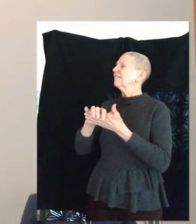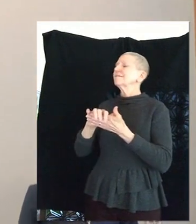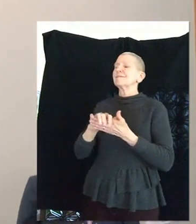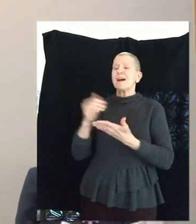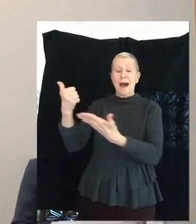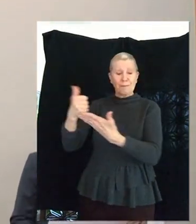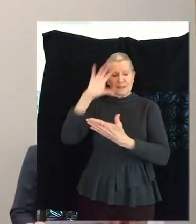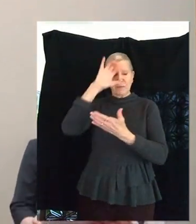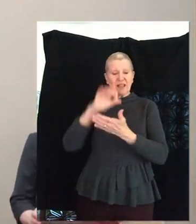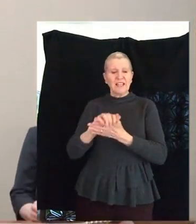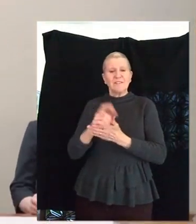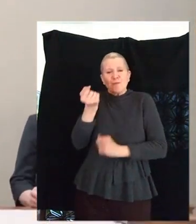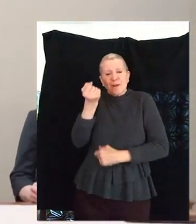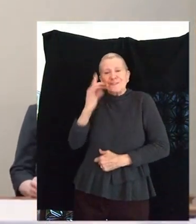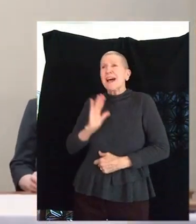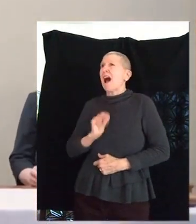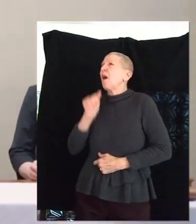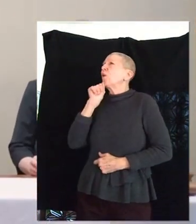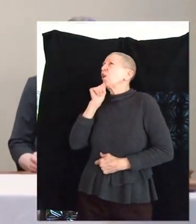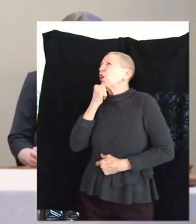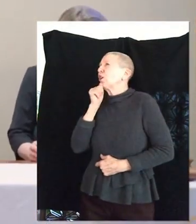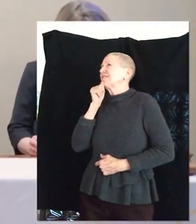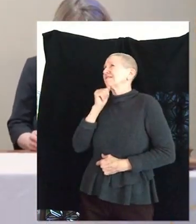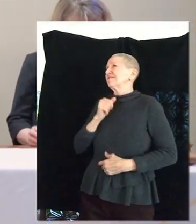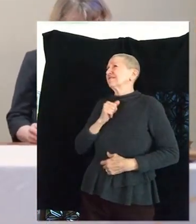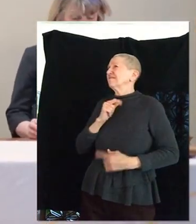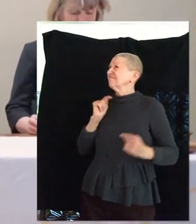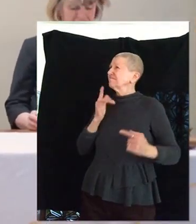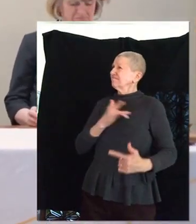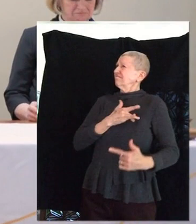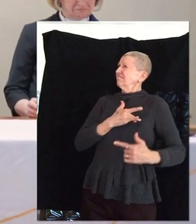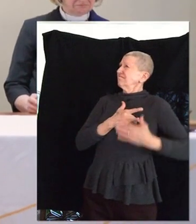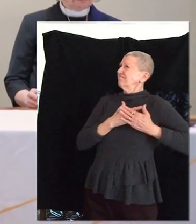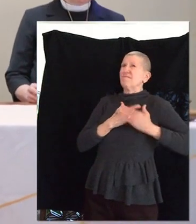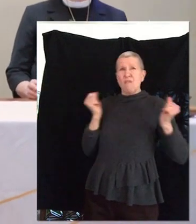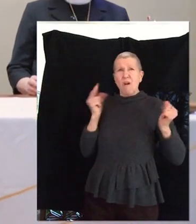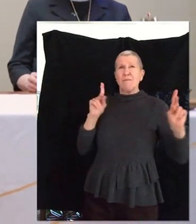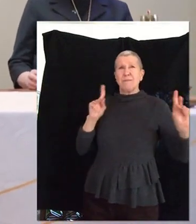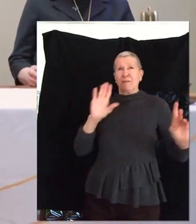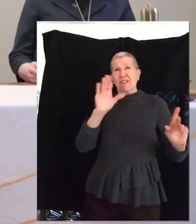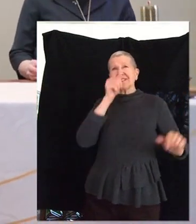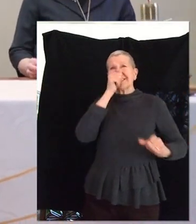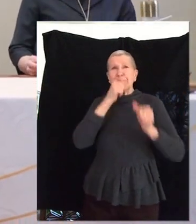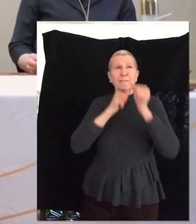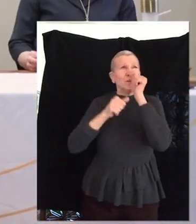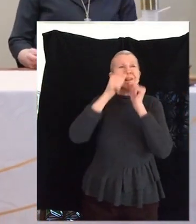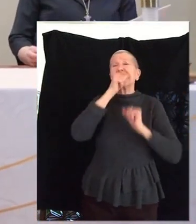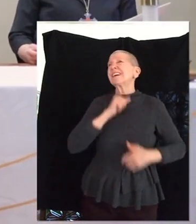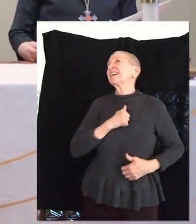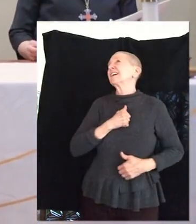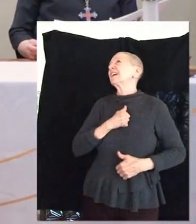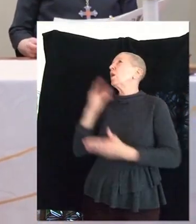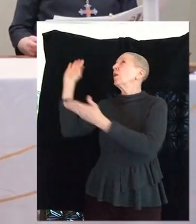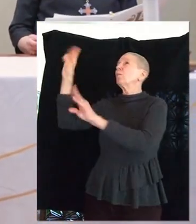that you feel our wounds and the suffering of all creation. Bring your healing and peace